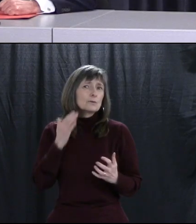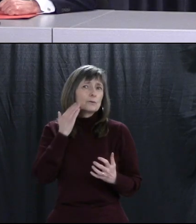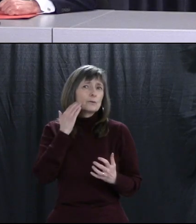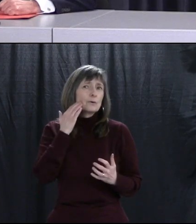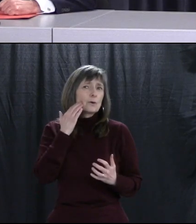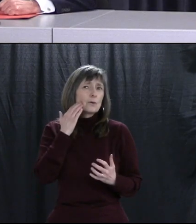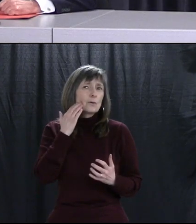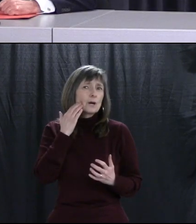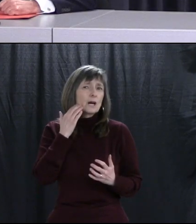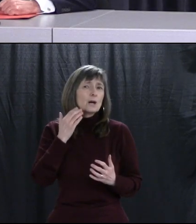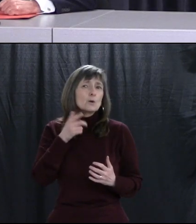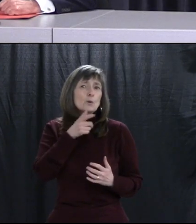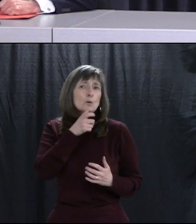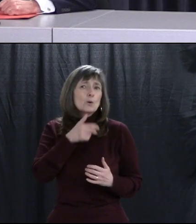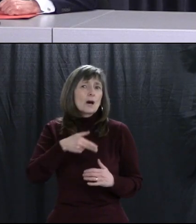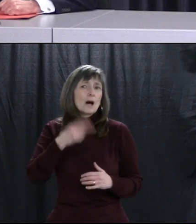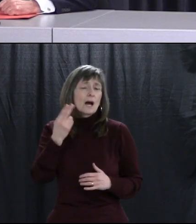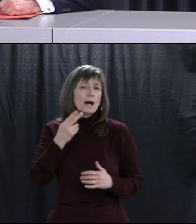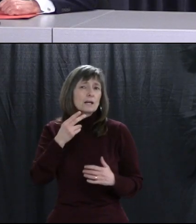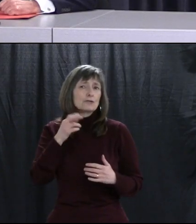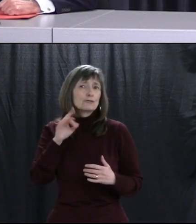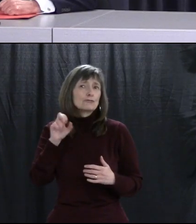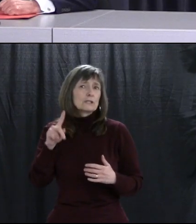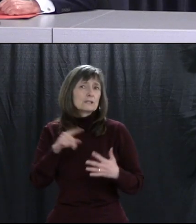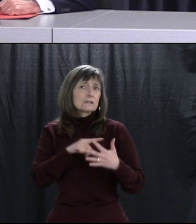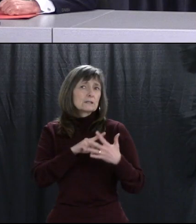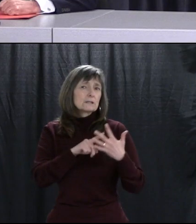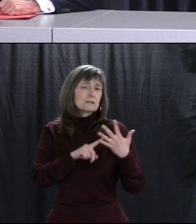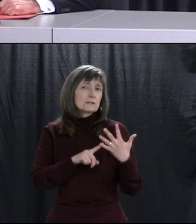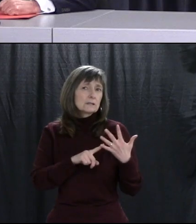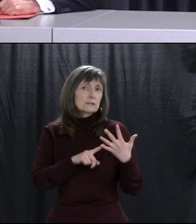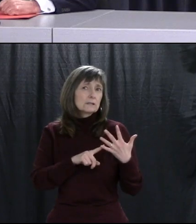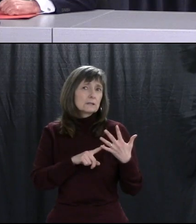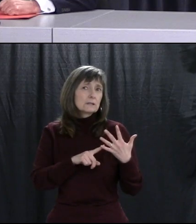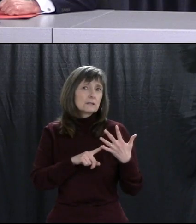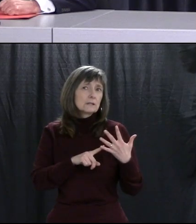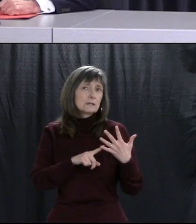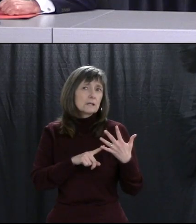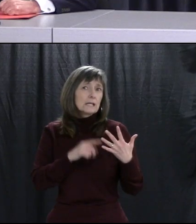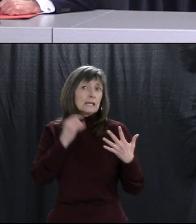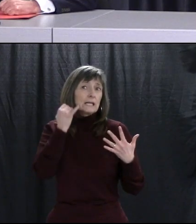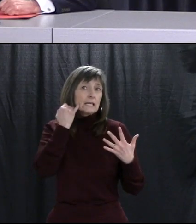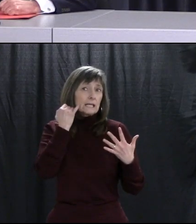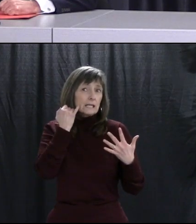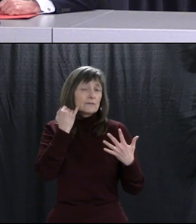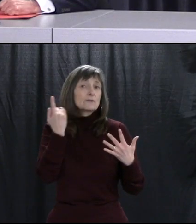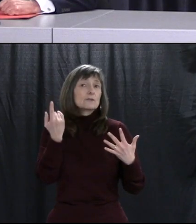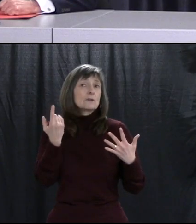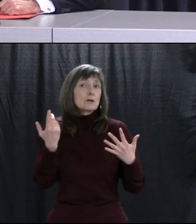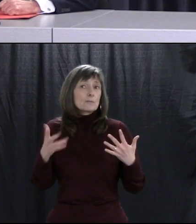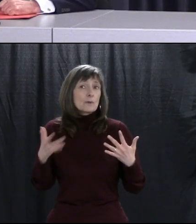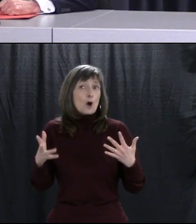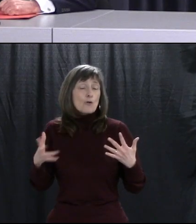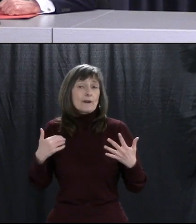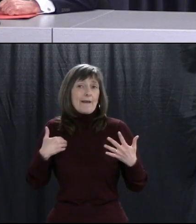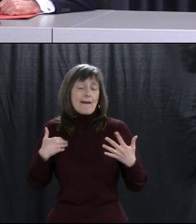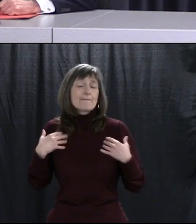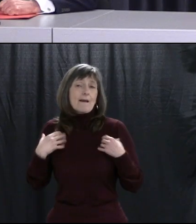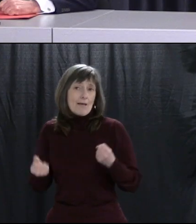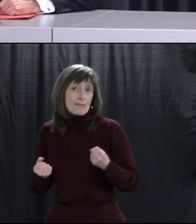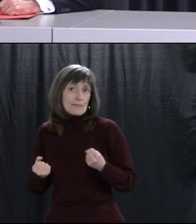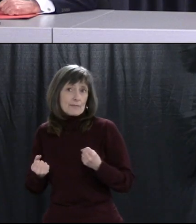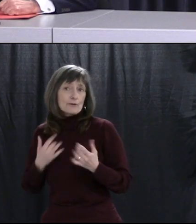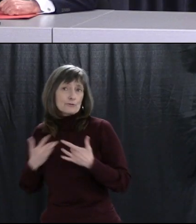being, people of advanced age and underlying health conditions. those are kind of two characteristics that are